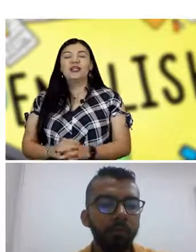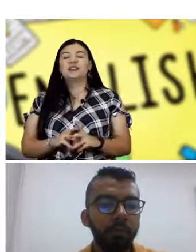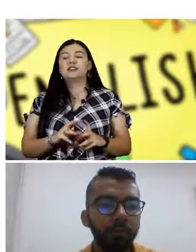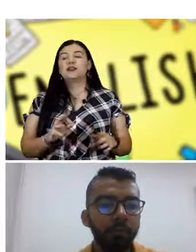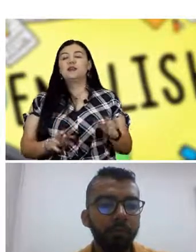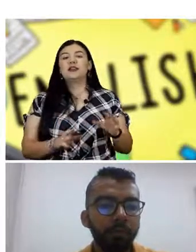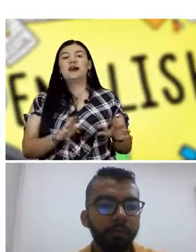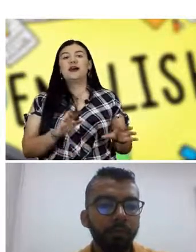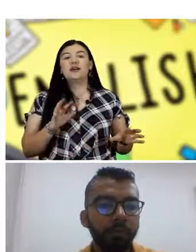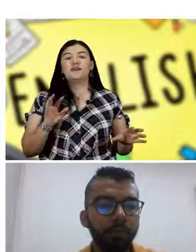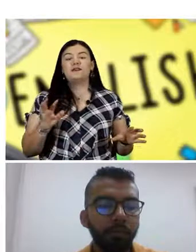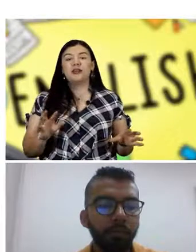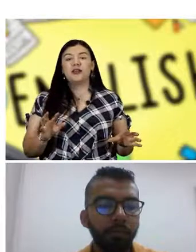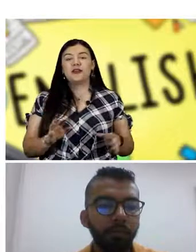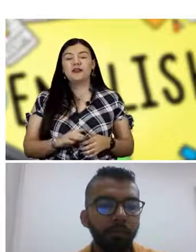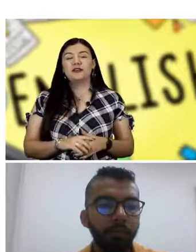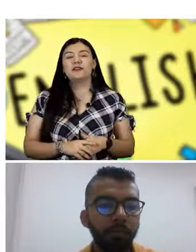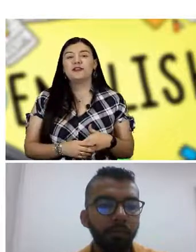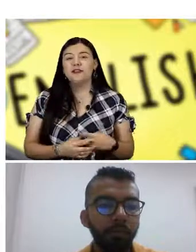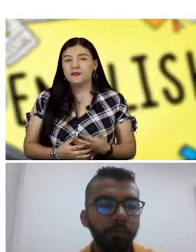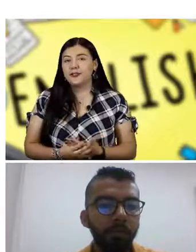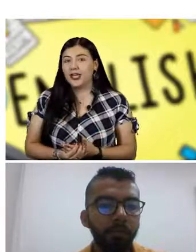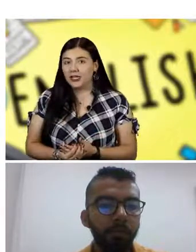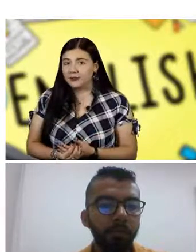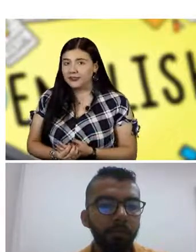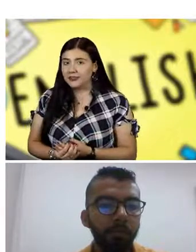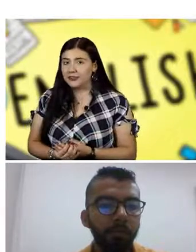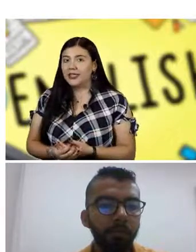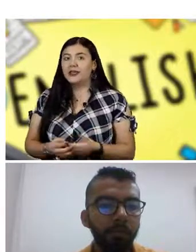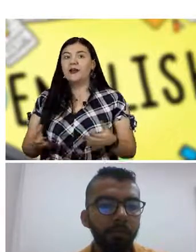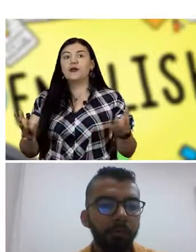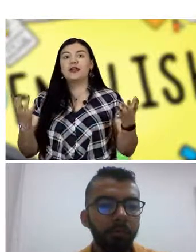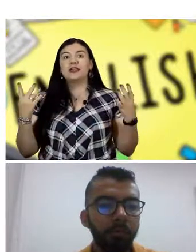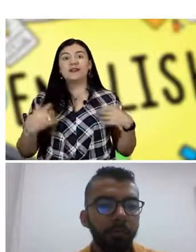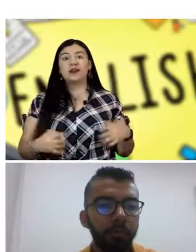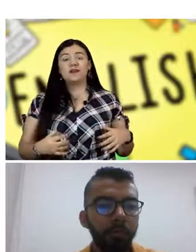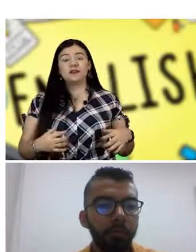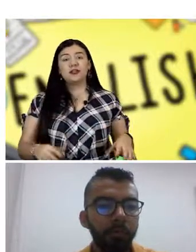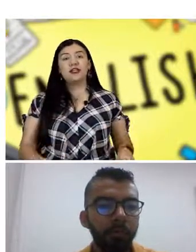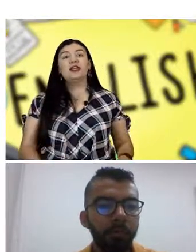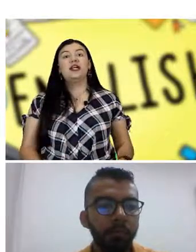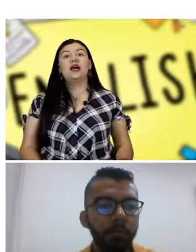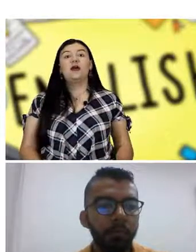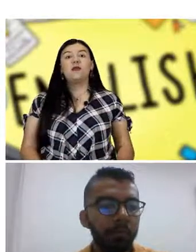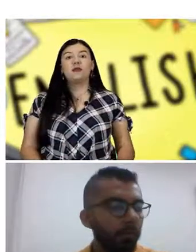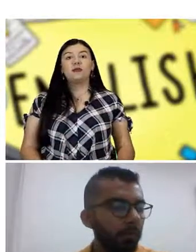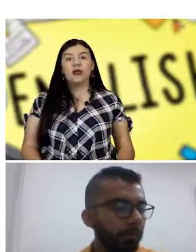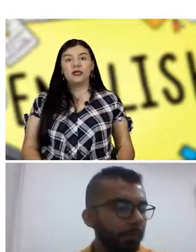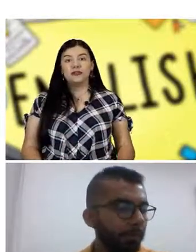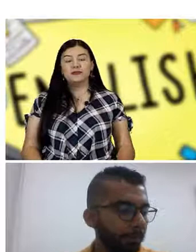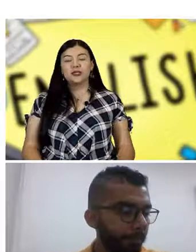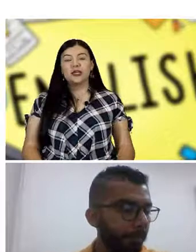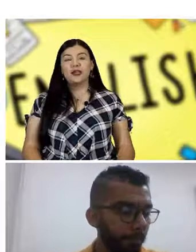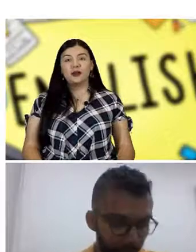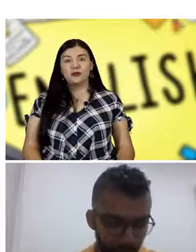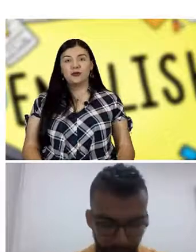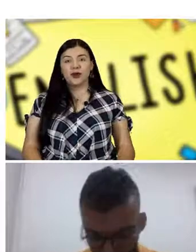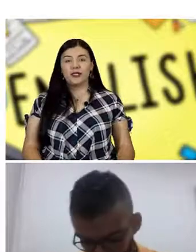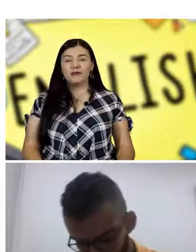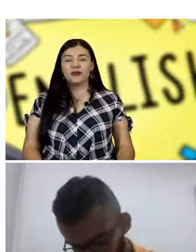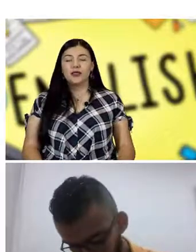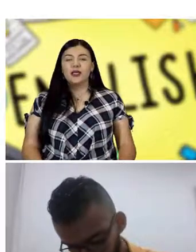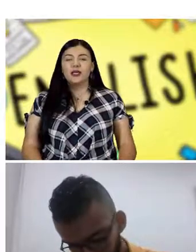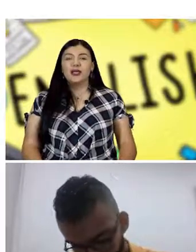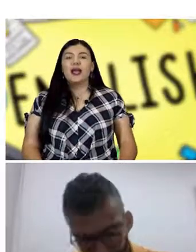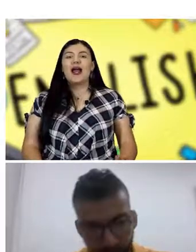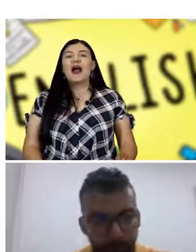stomachache. So we have there the different ailments that we can suffer in our body. Okay, in our